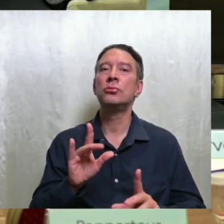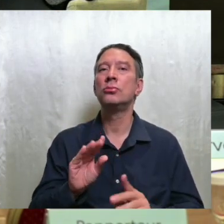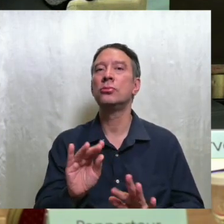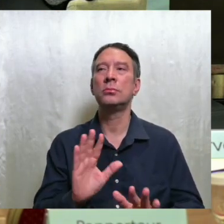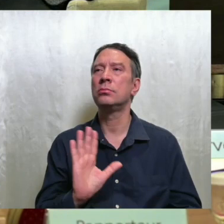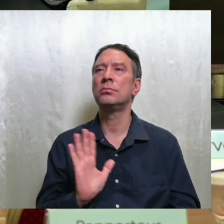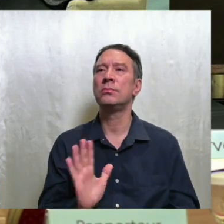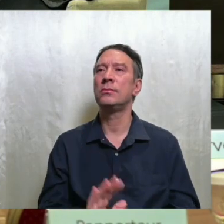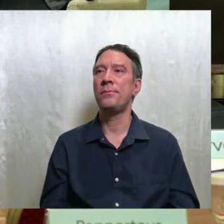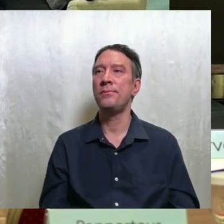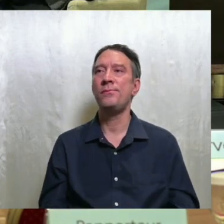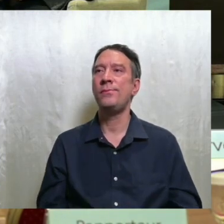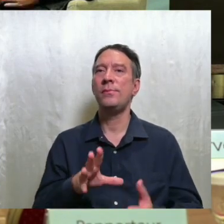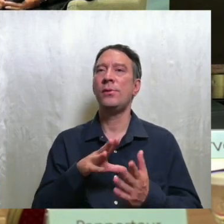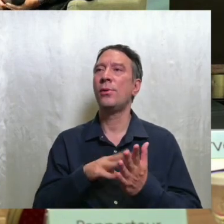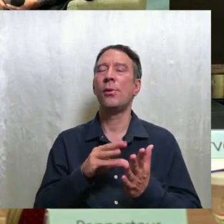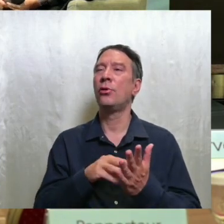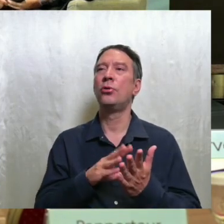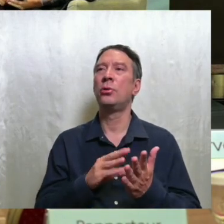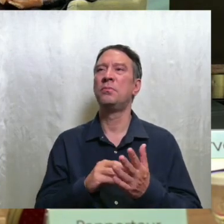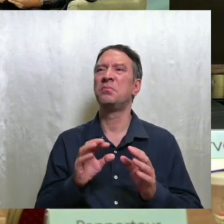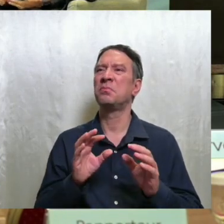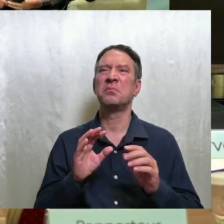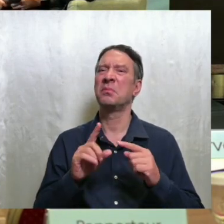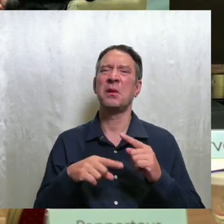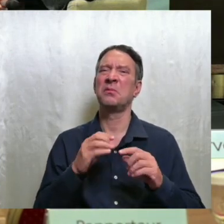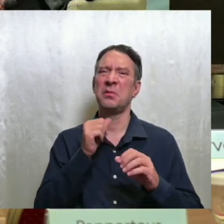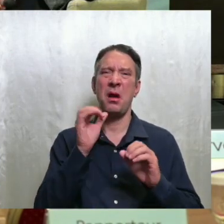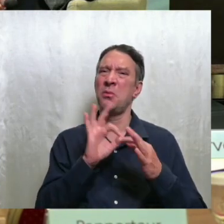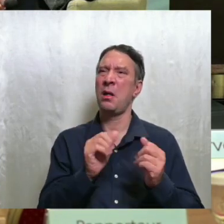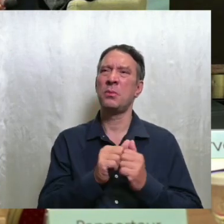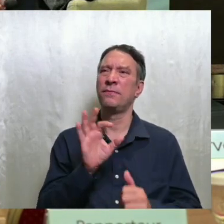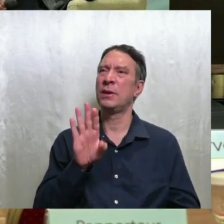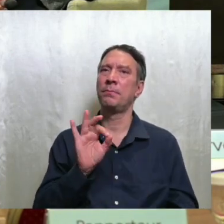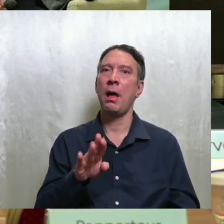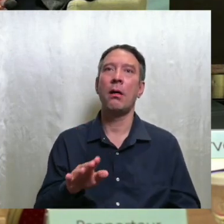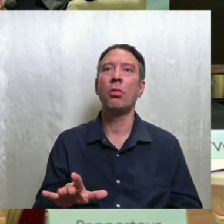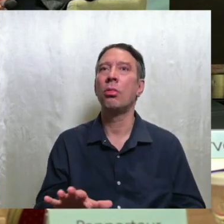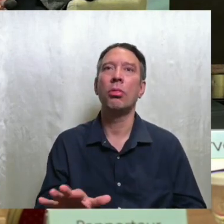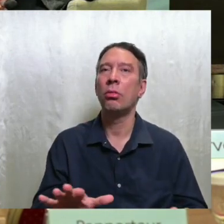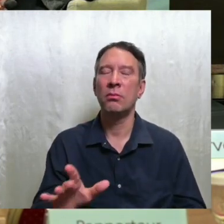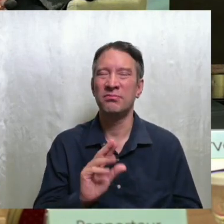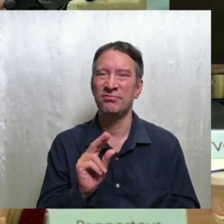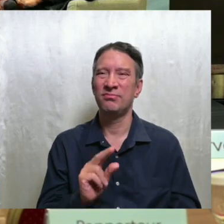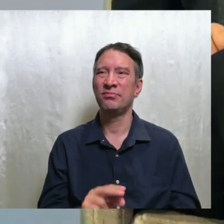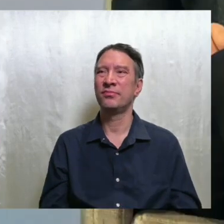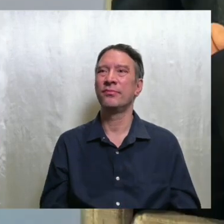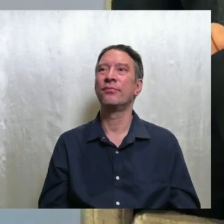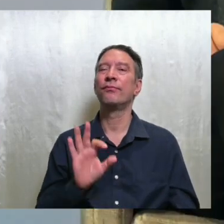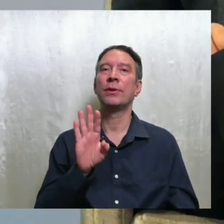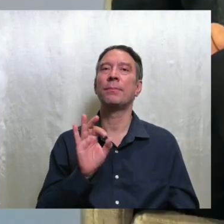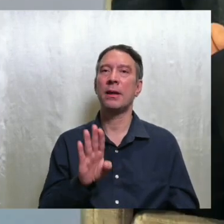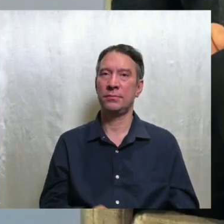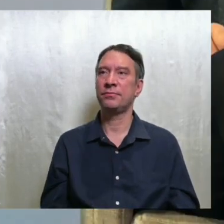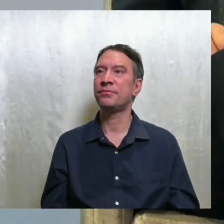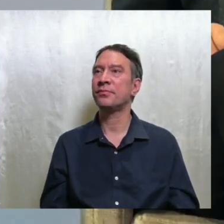one cog in the wheel, where if the student is losing motivation, what we realized is one of the key concern is that they are being